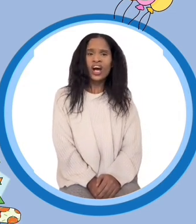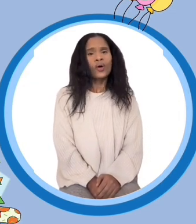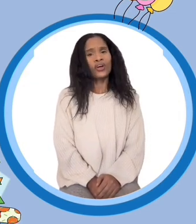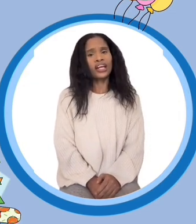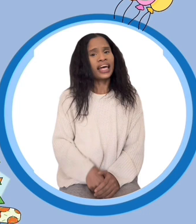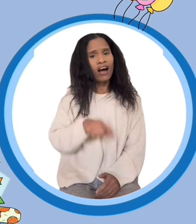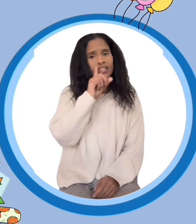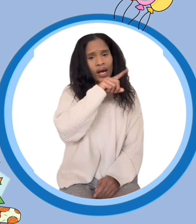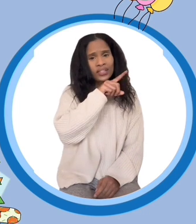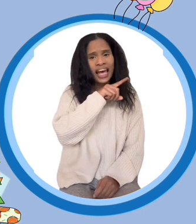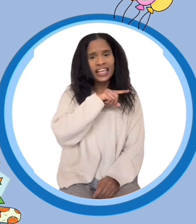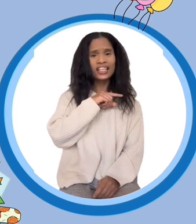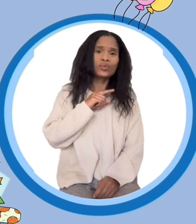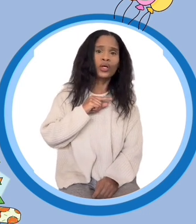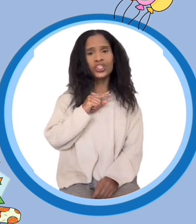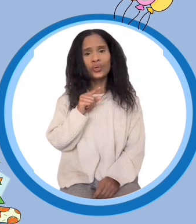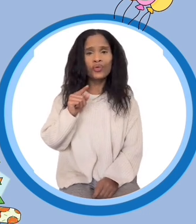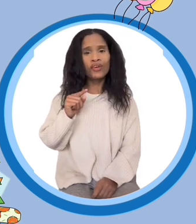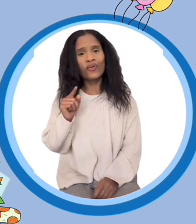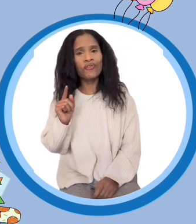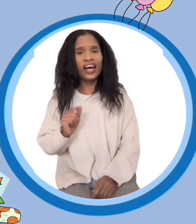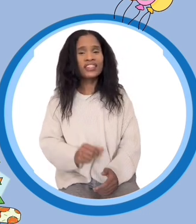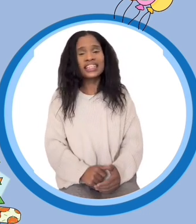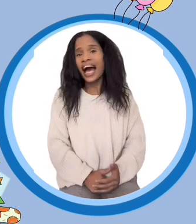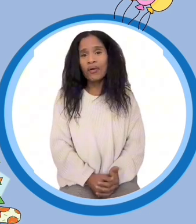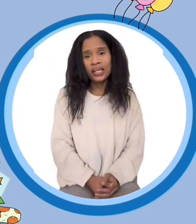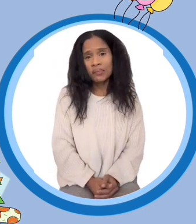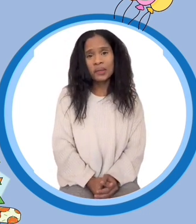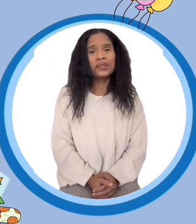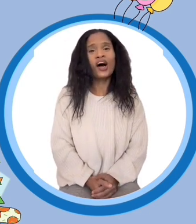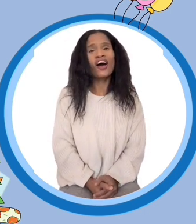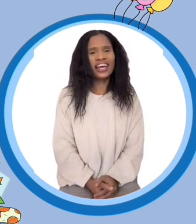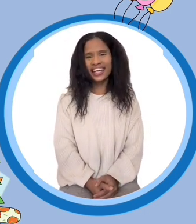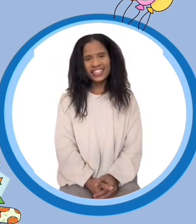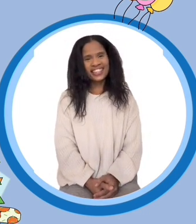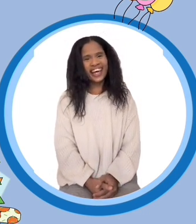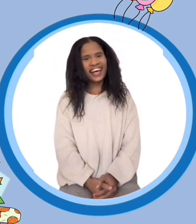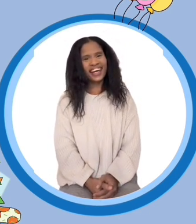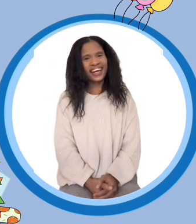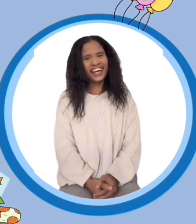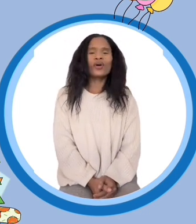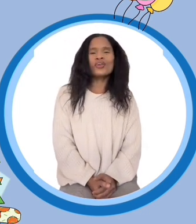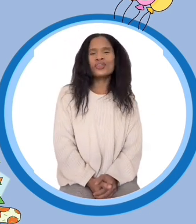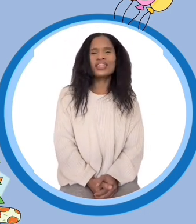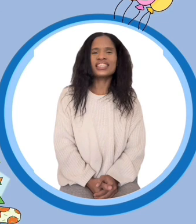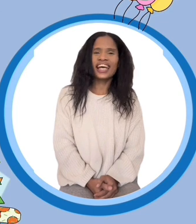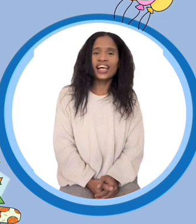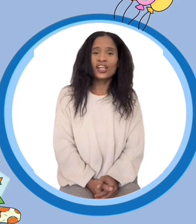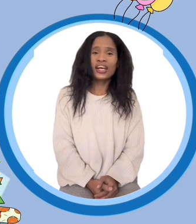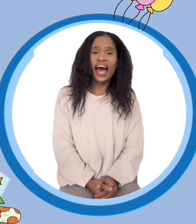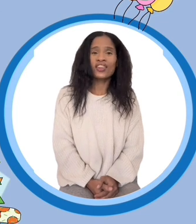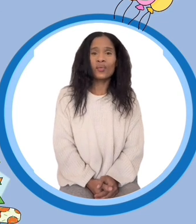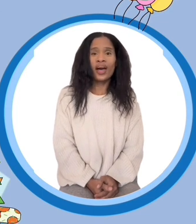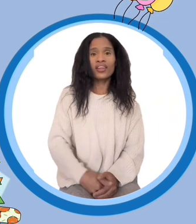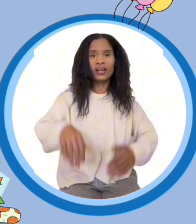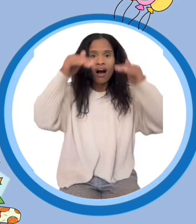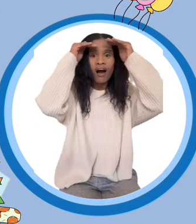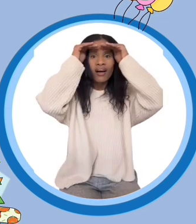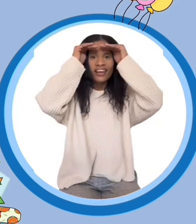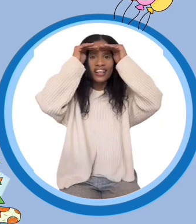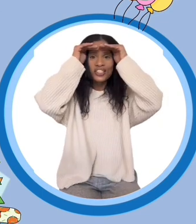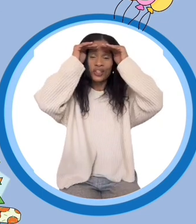today. We're going to count our attendance. 1, 2, 3, 4, 5, 6. How many people are here today? We're also going to take a look at the